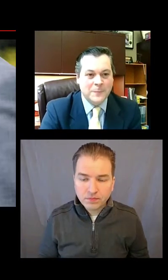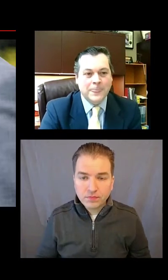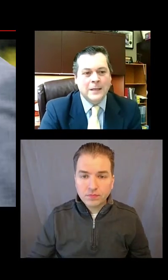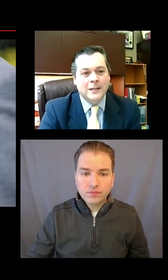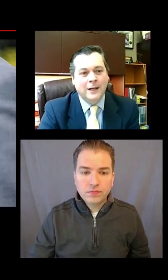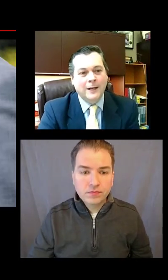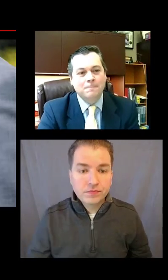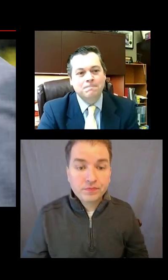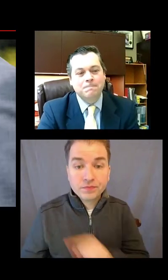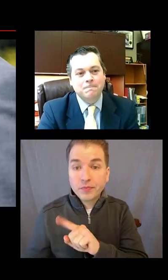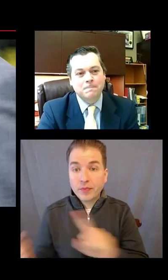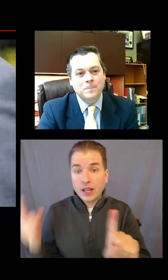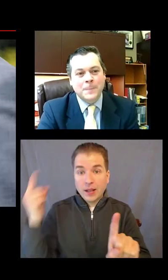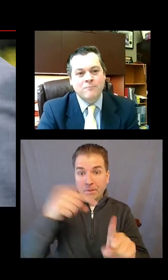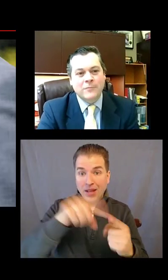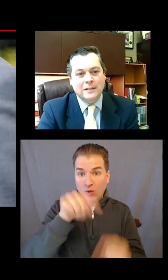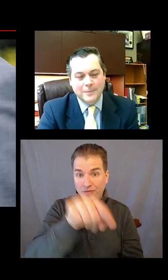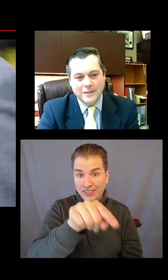me.